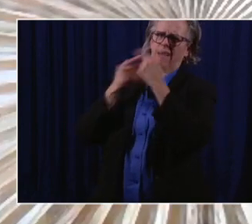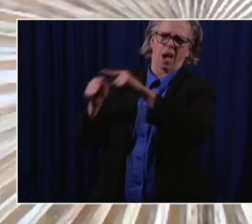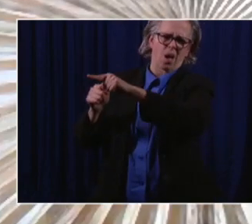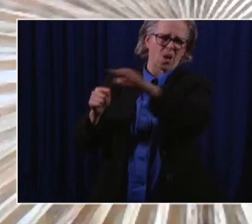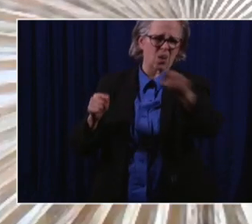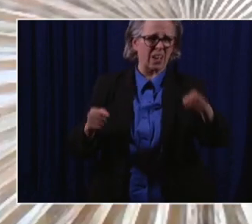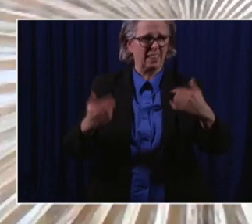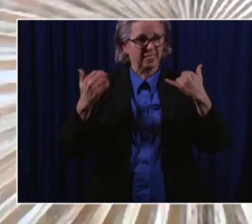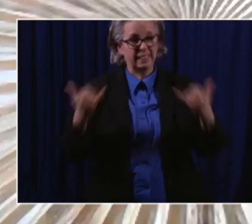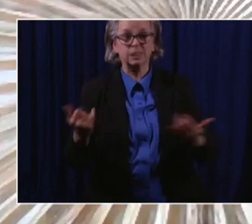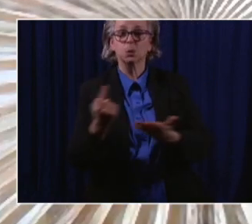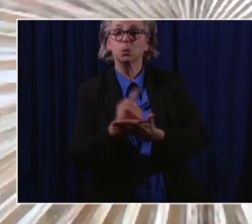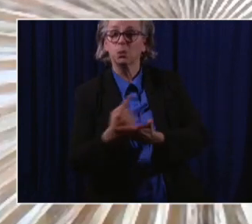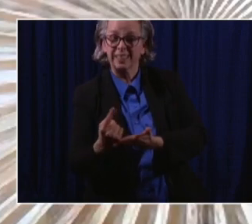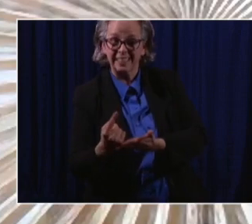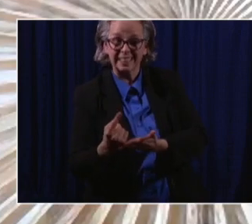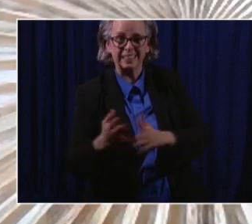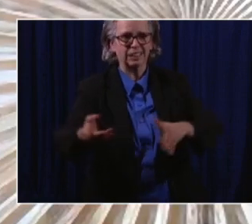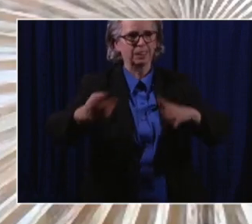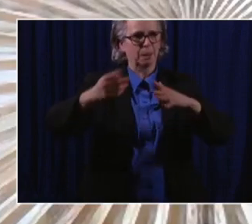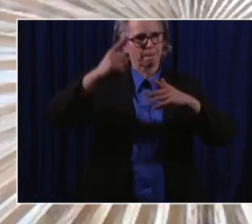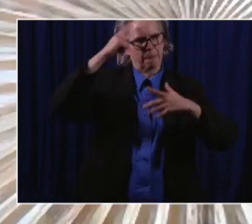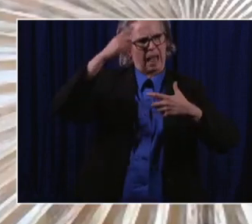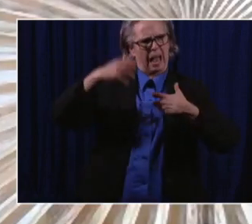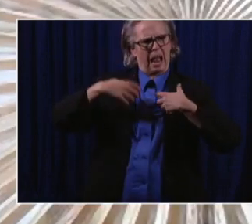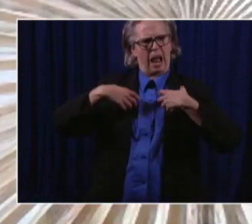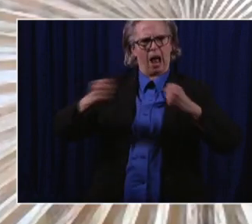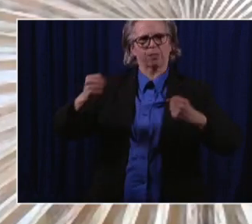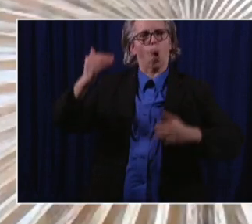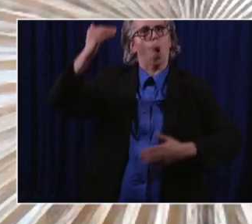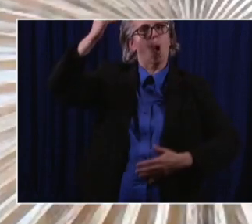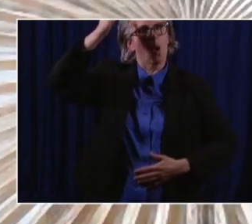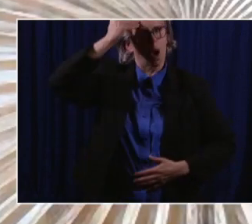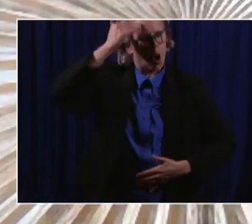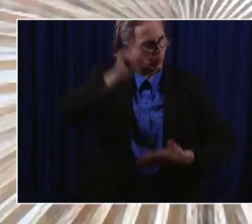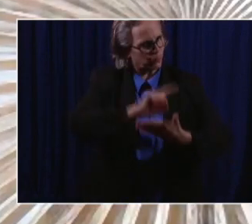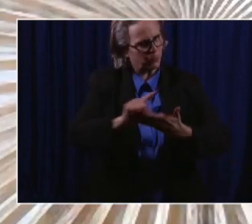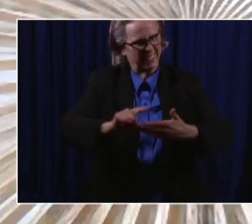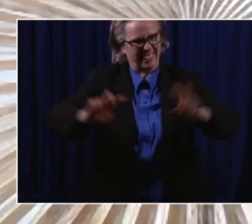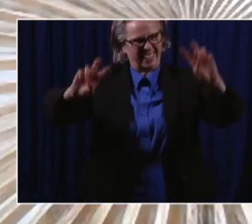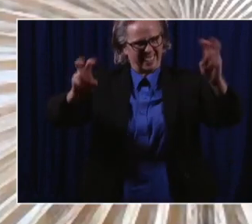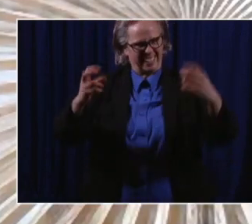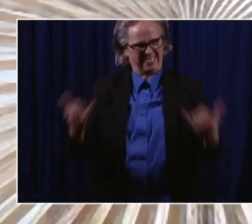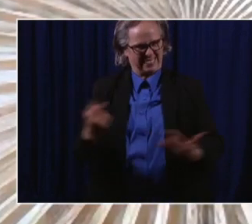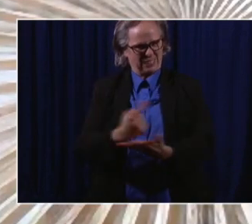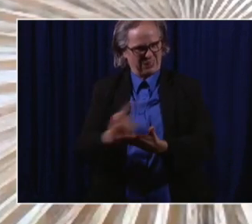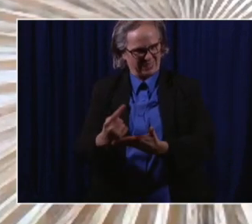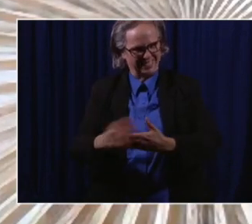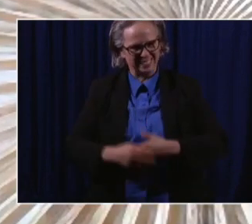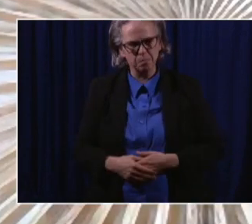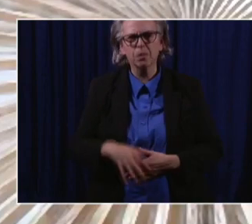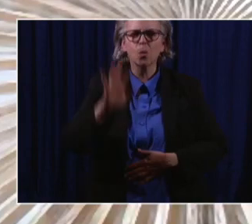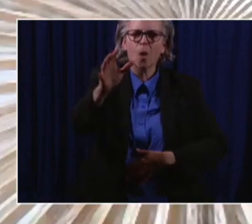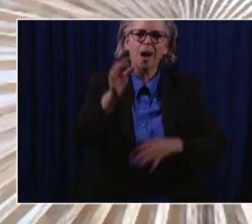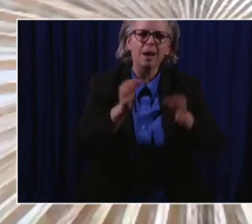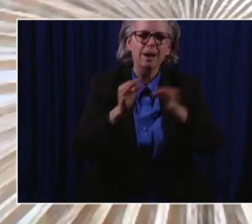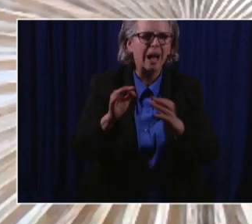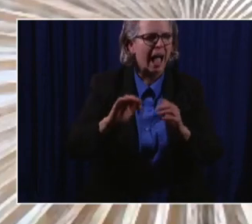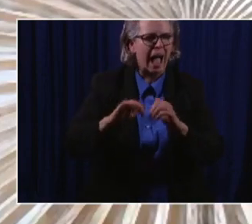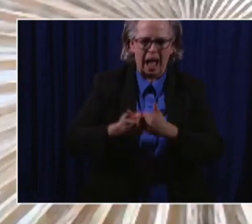Awareness Week and talk about what Ohio's been working on to support those with mental health and substance use disorders and their